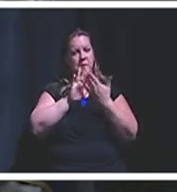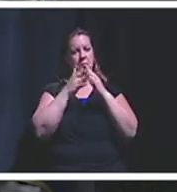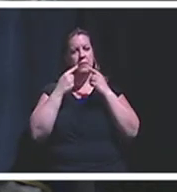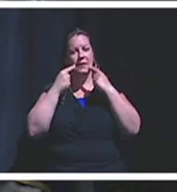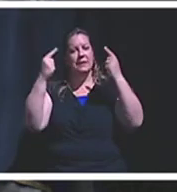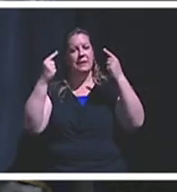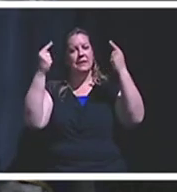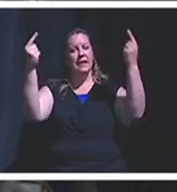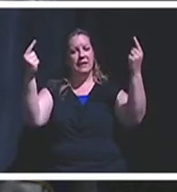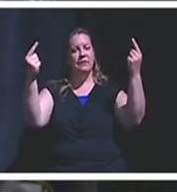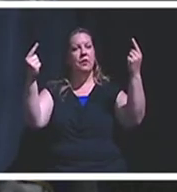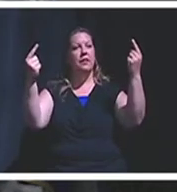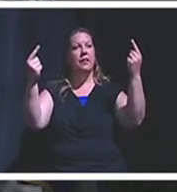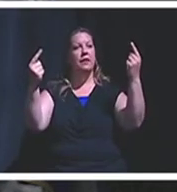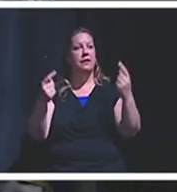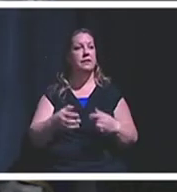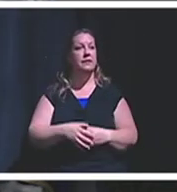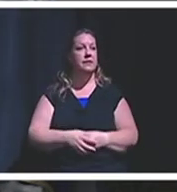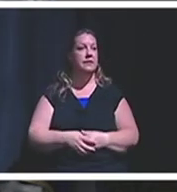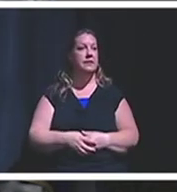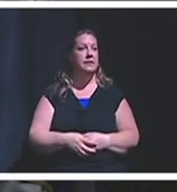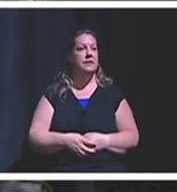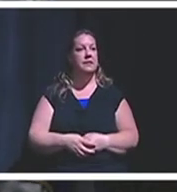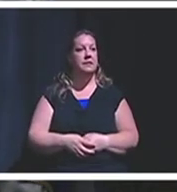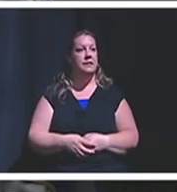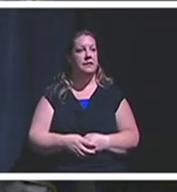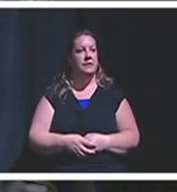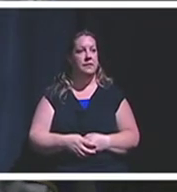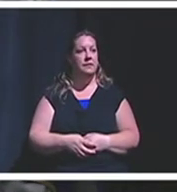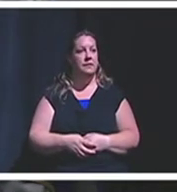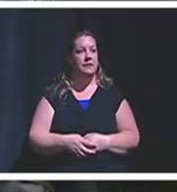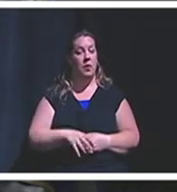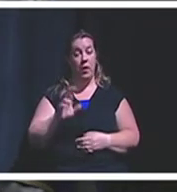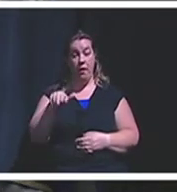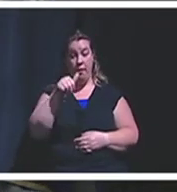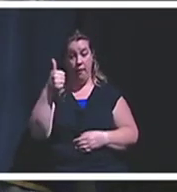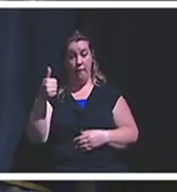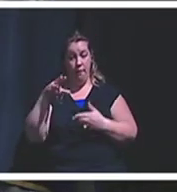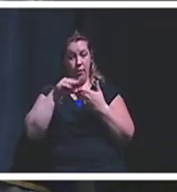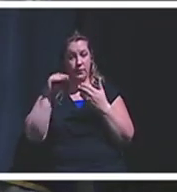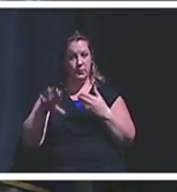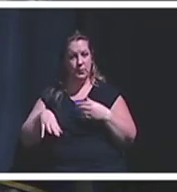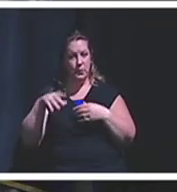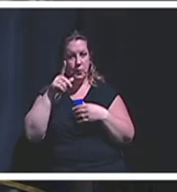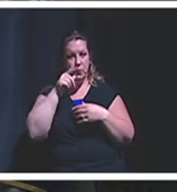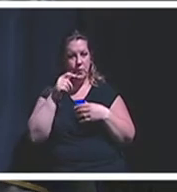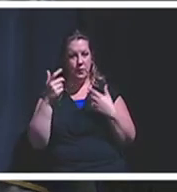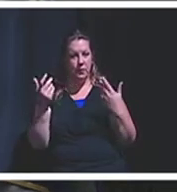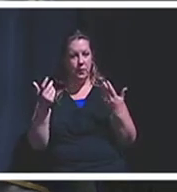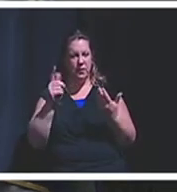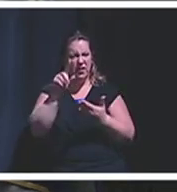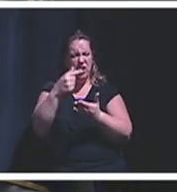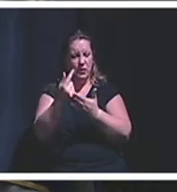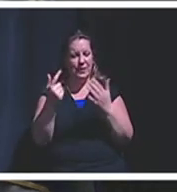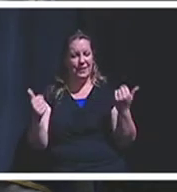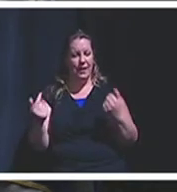Speaking of inspiring leaders, another student here today who's